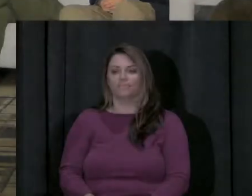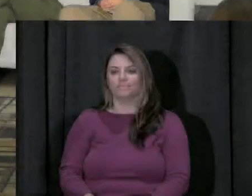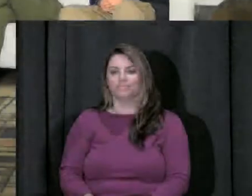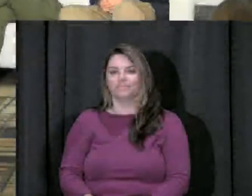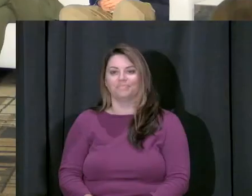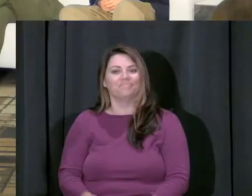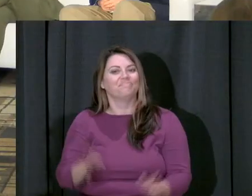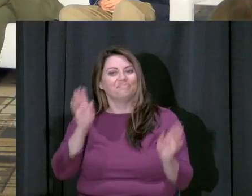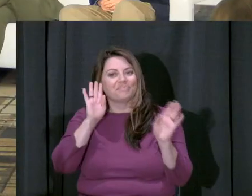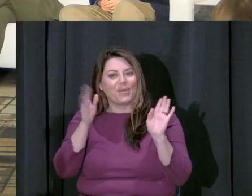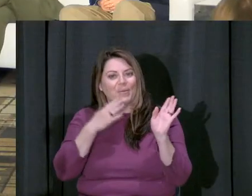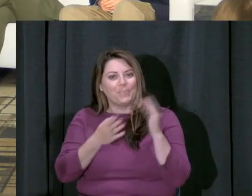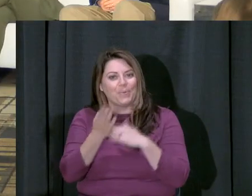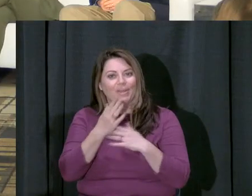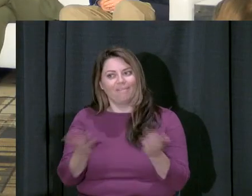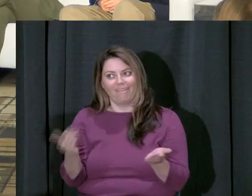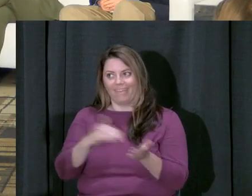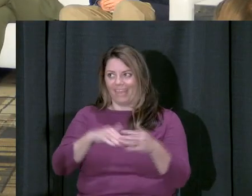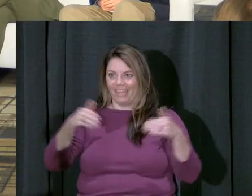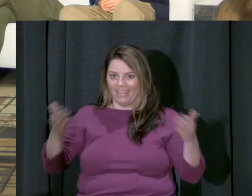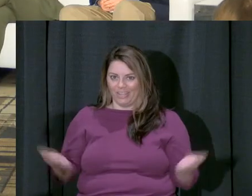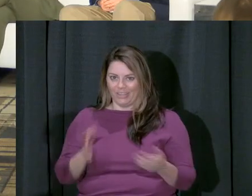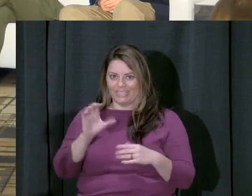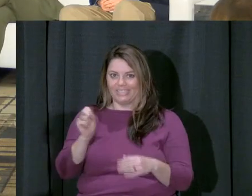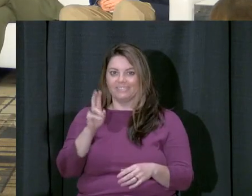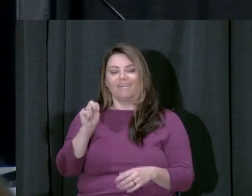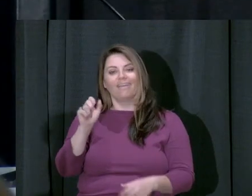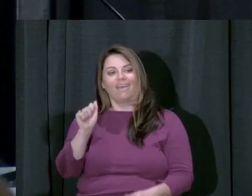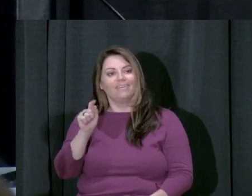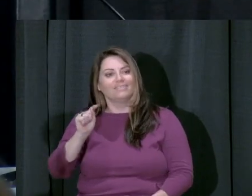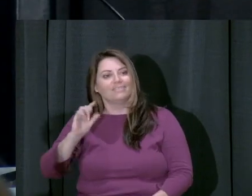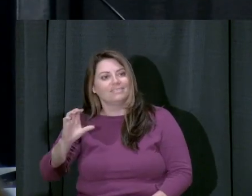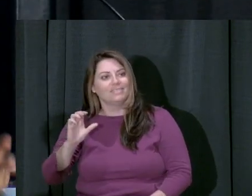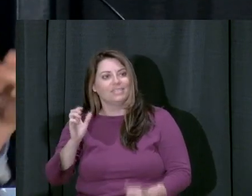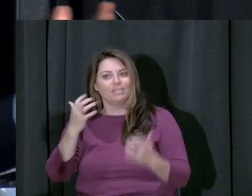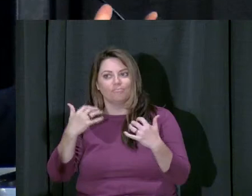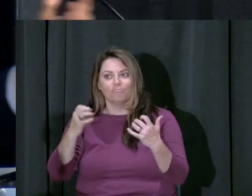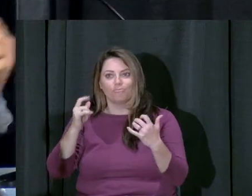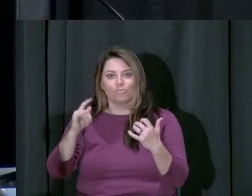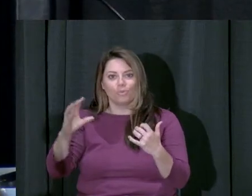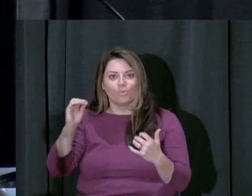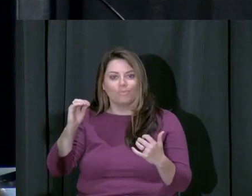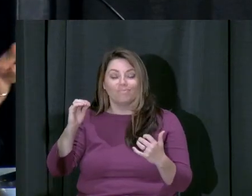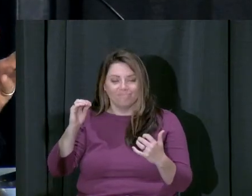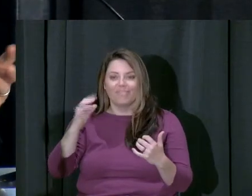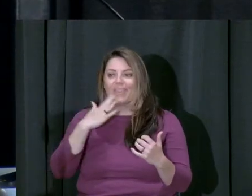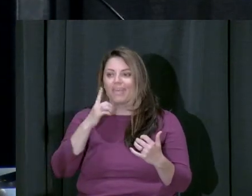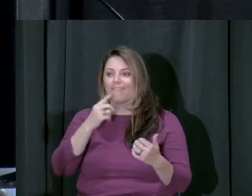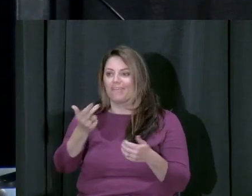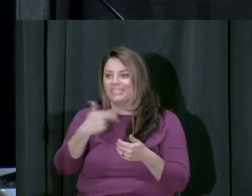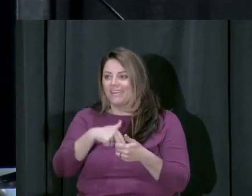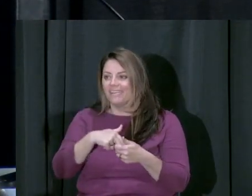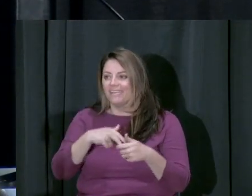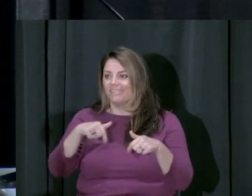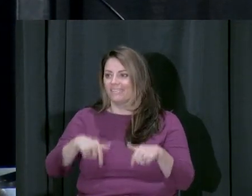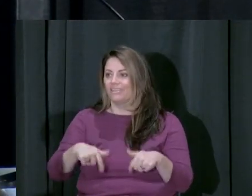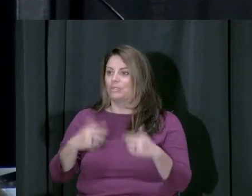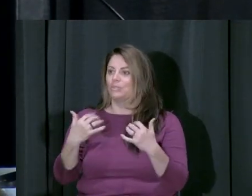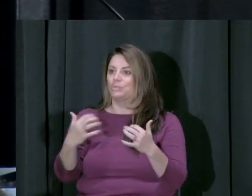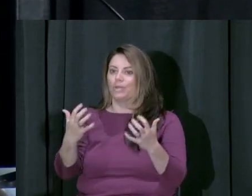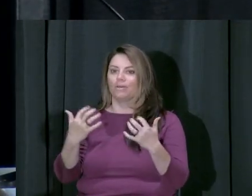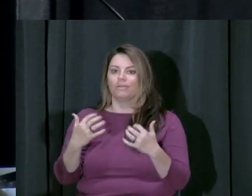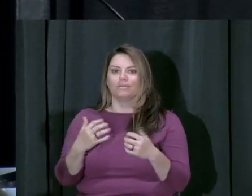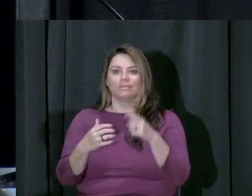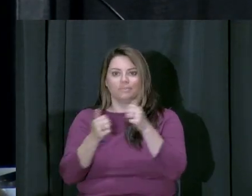Hey, good morning. Back here again at CSUN ATC Studios. Thank you very much for attending, and we have studio audiences as